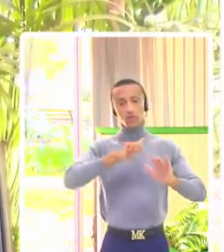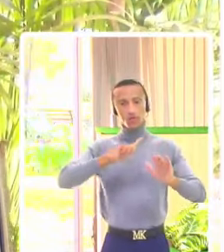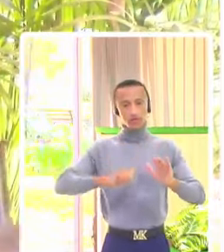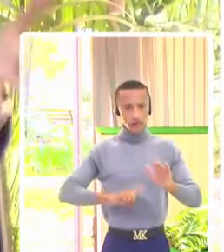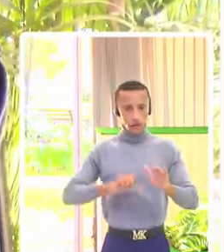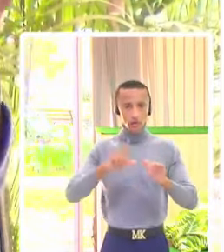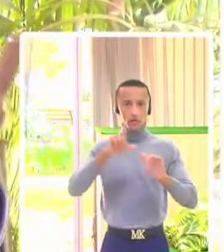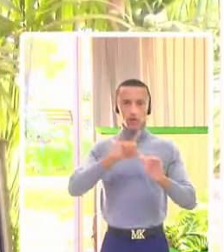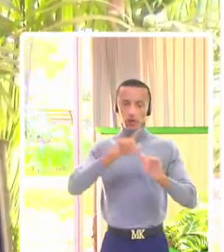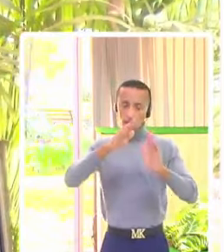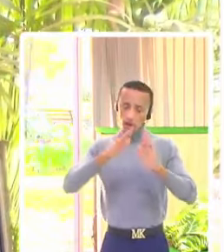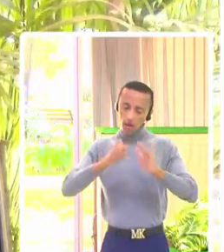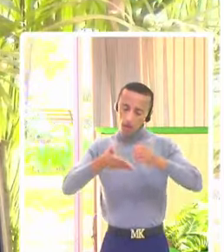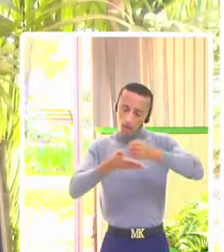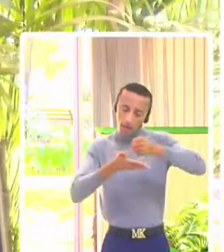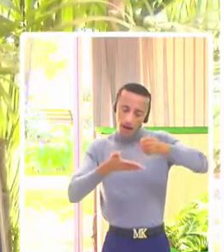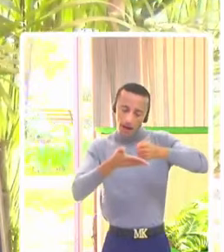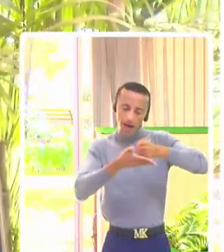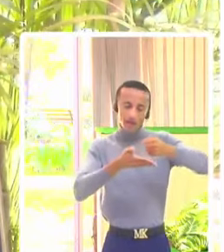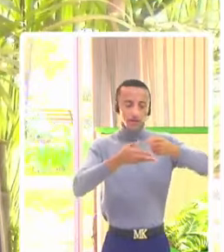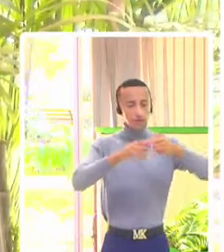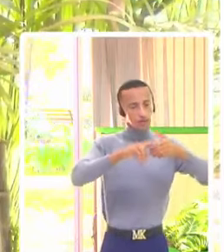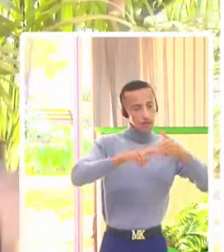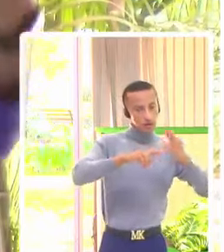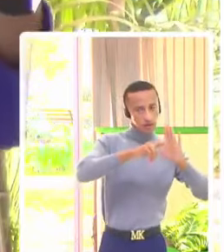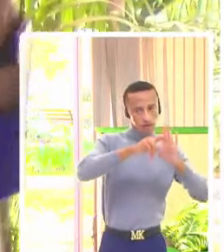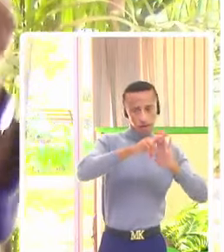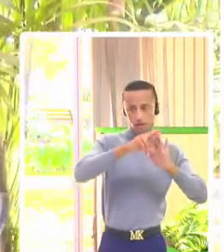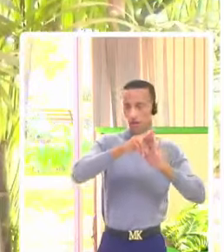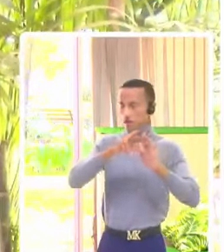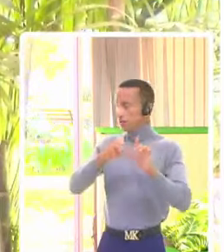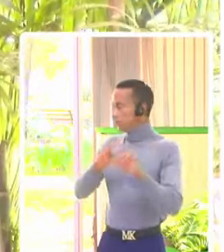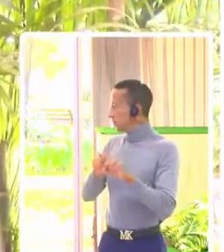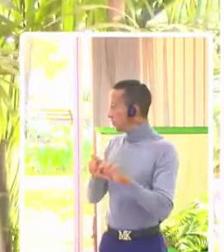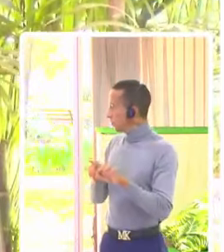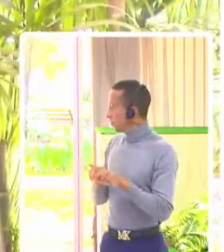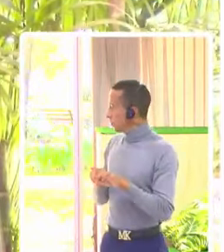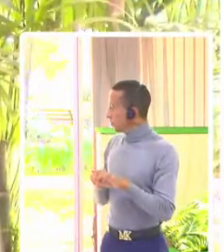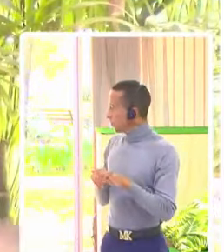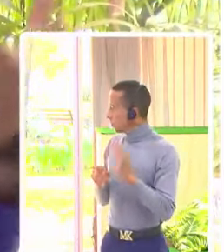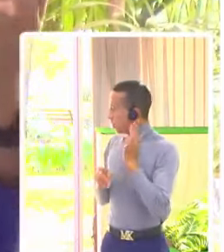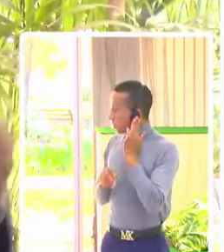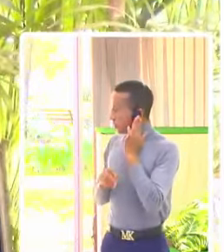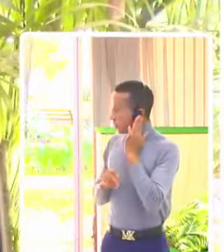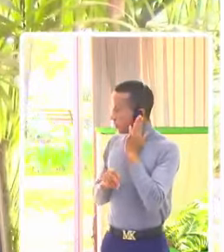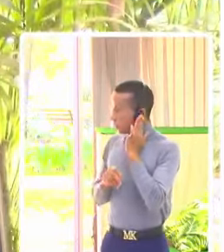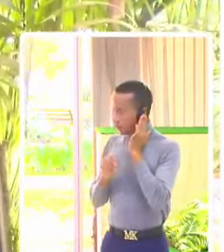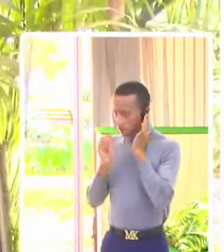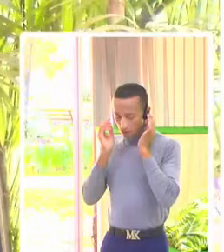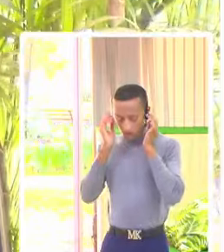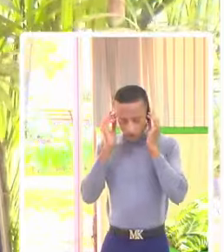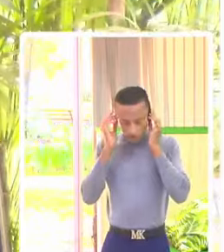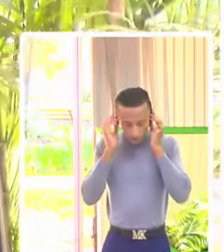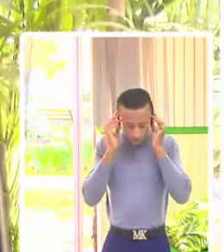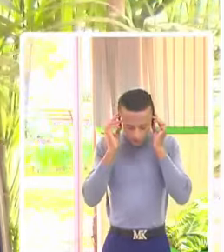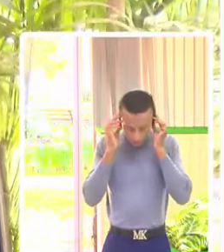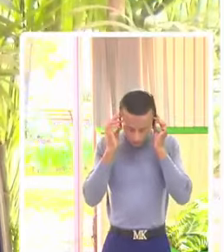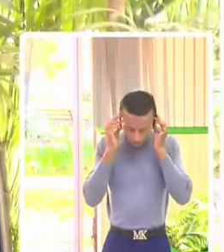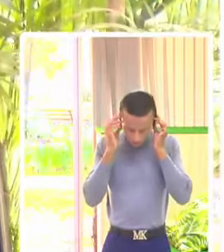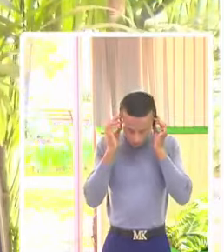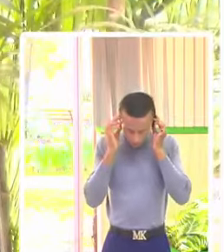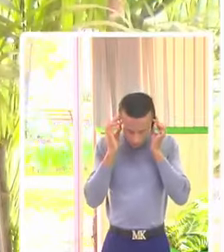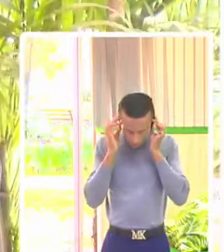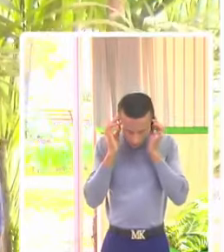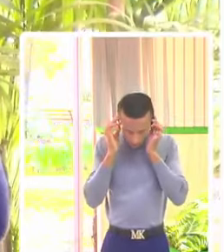we made a lot of progress in terms of technology, in terms of access. We have 5.8 million